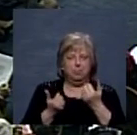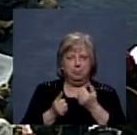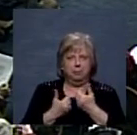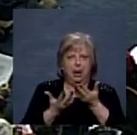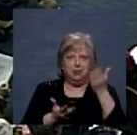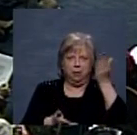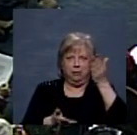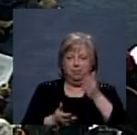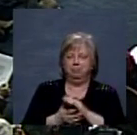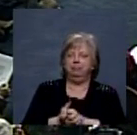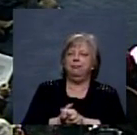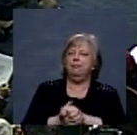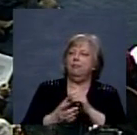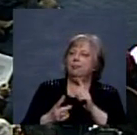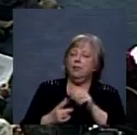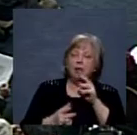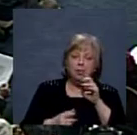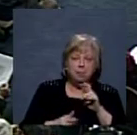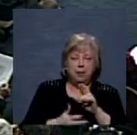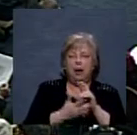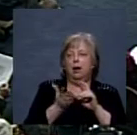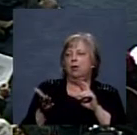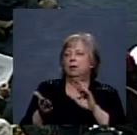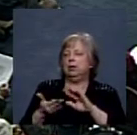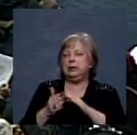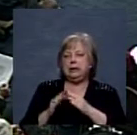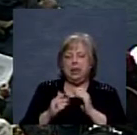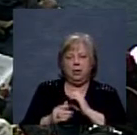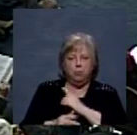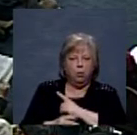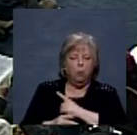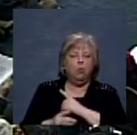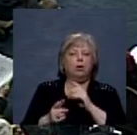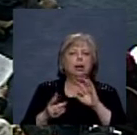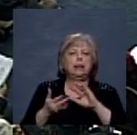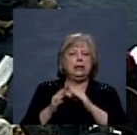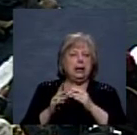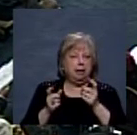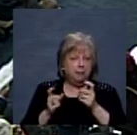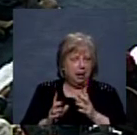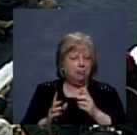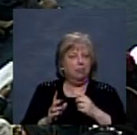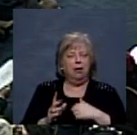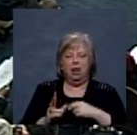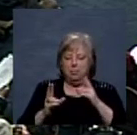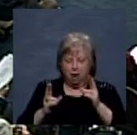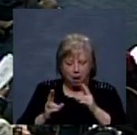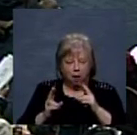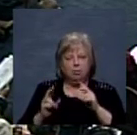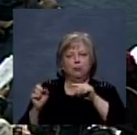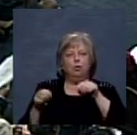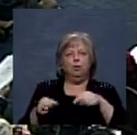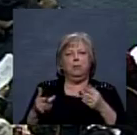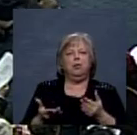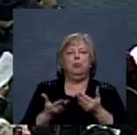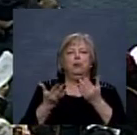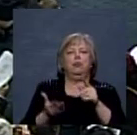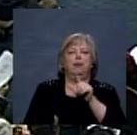To the mayor, city board, Bruce Moore, city manager, I am truly honored to be here with you this evening to present